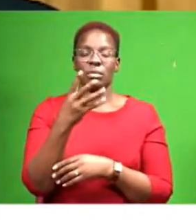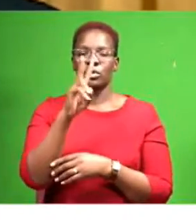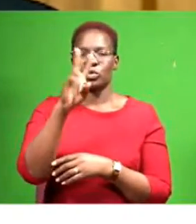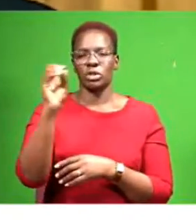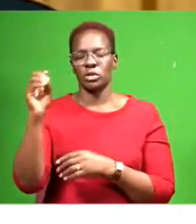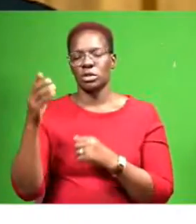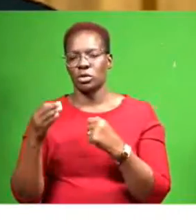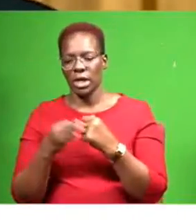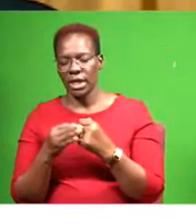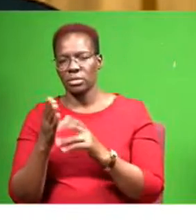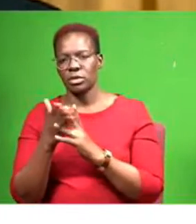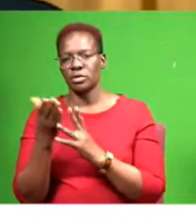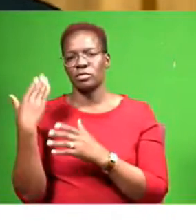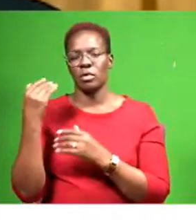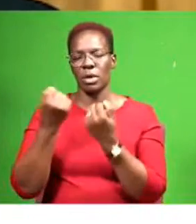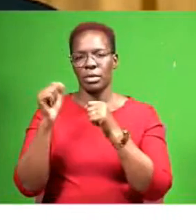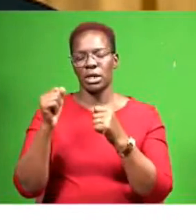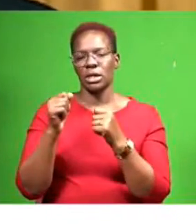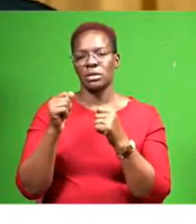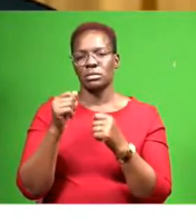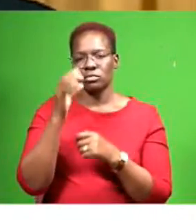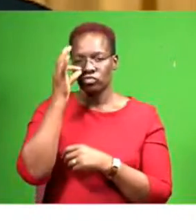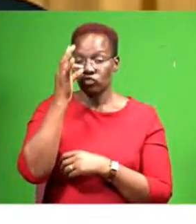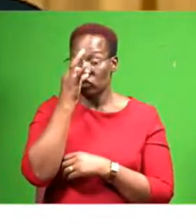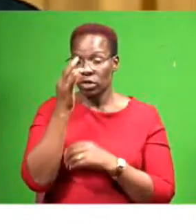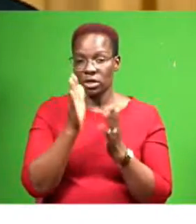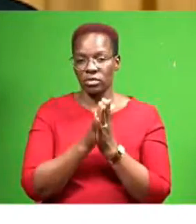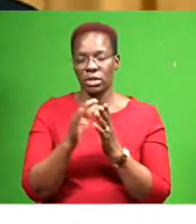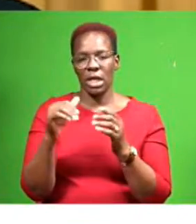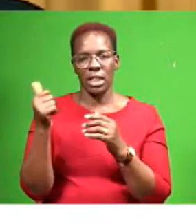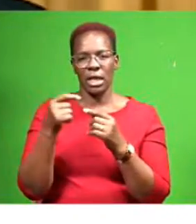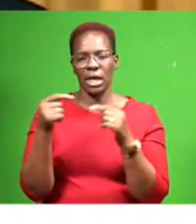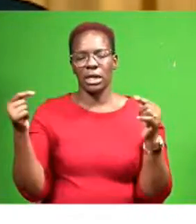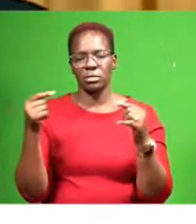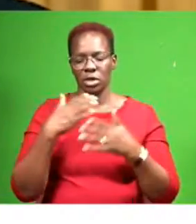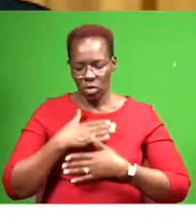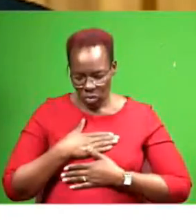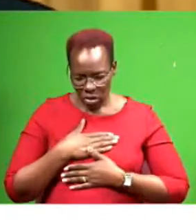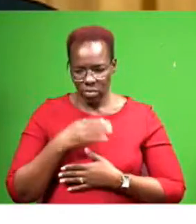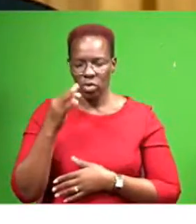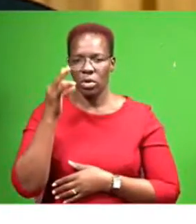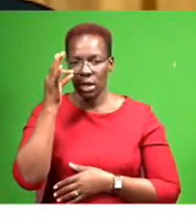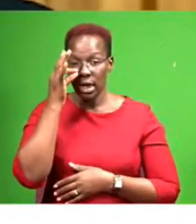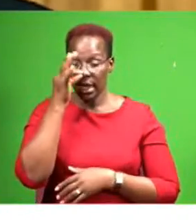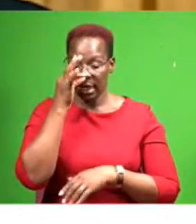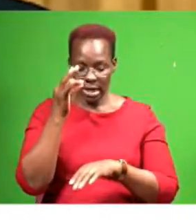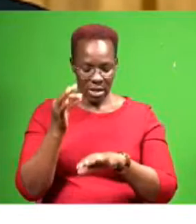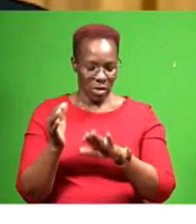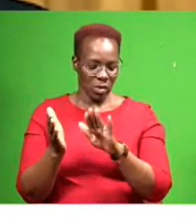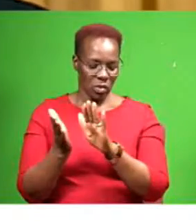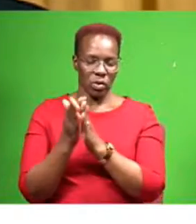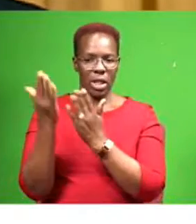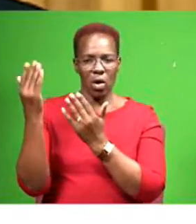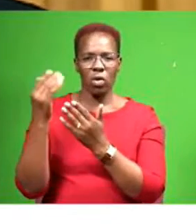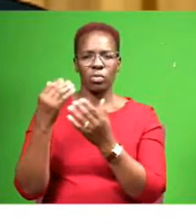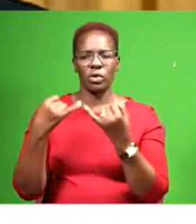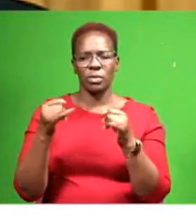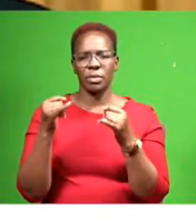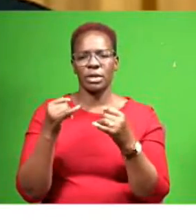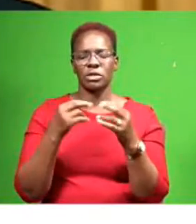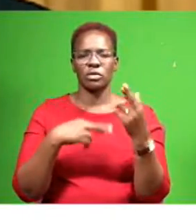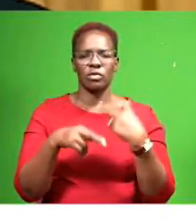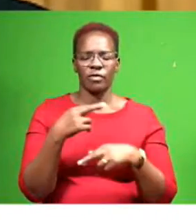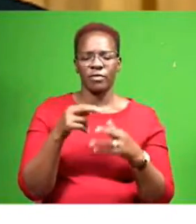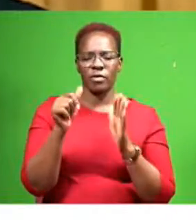former President Mwai Kibaki and his erstwhile rival, Honorable Raila Odinga, with a view to implementation of a reform